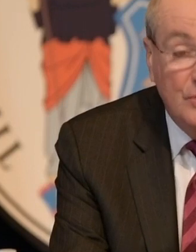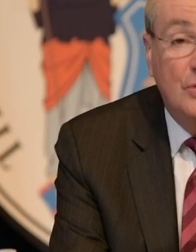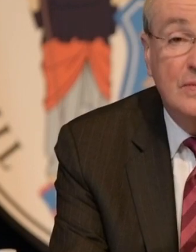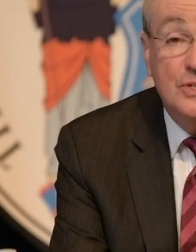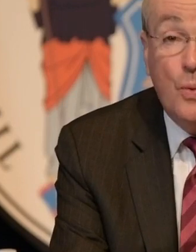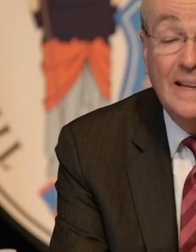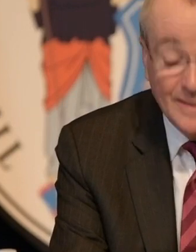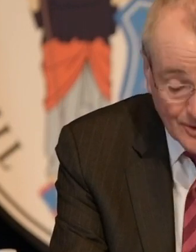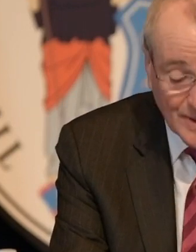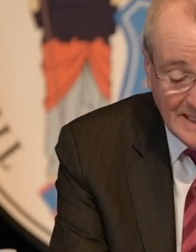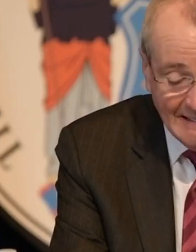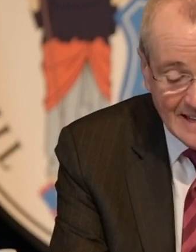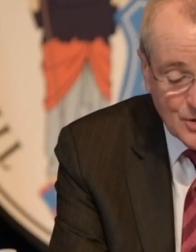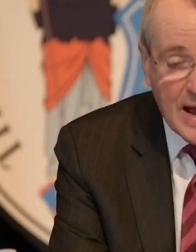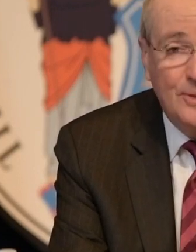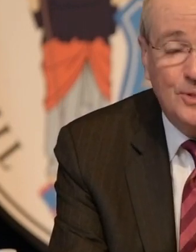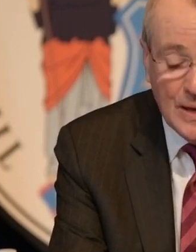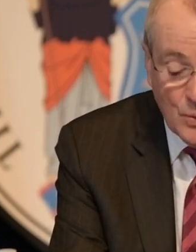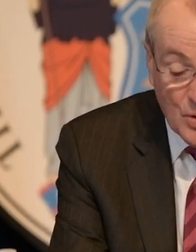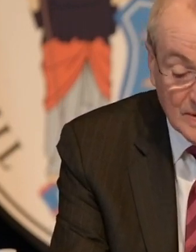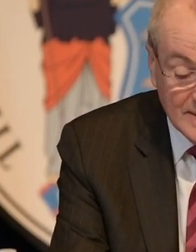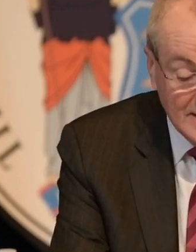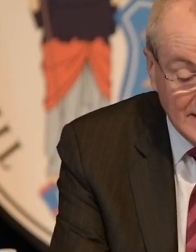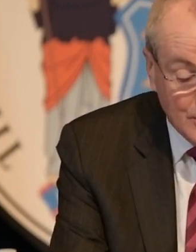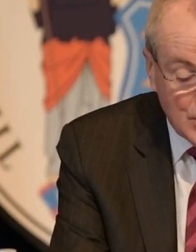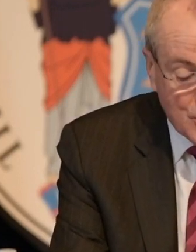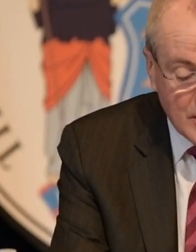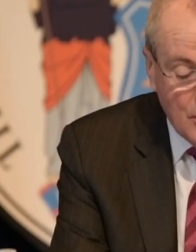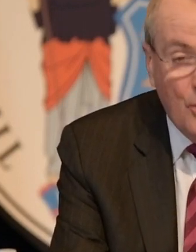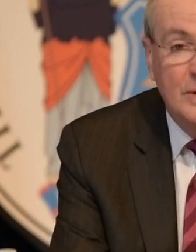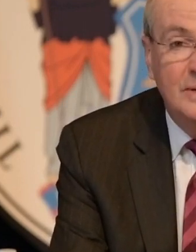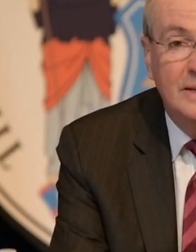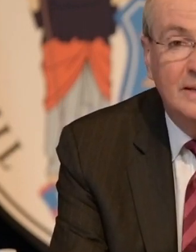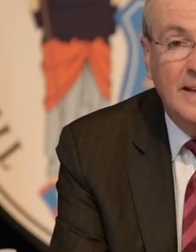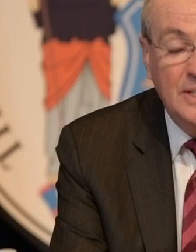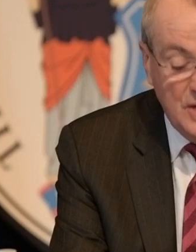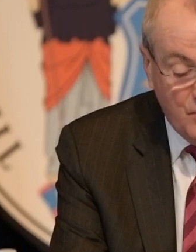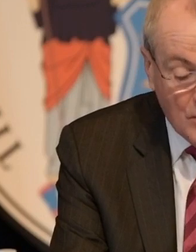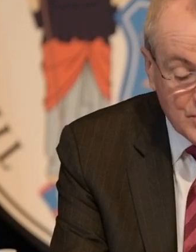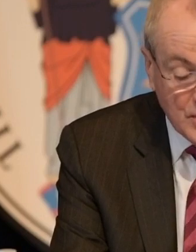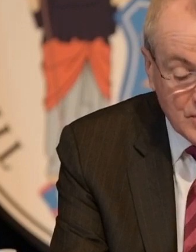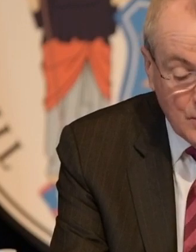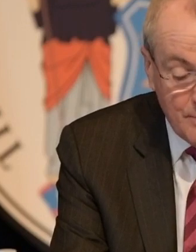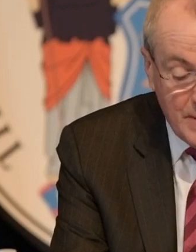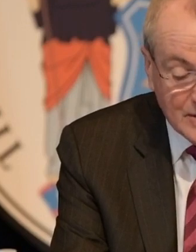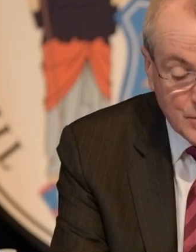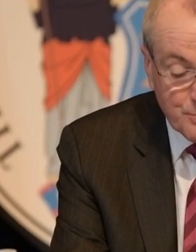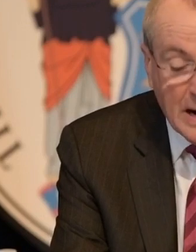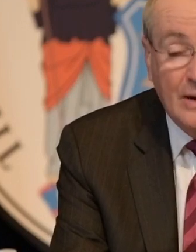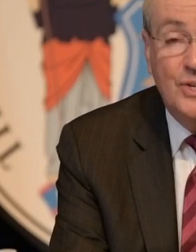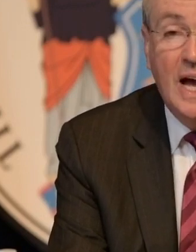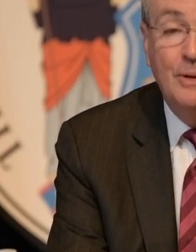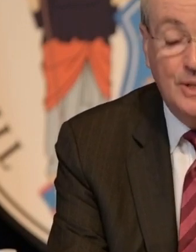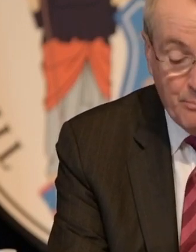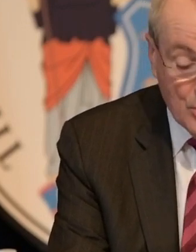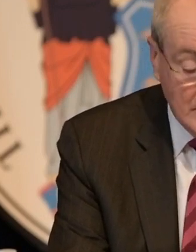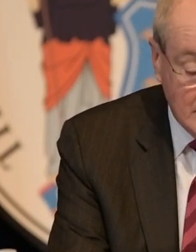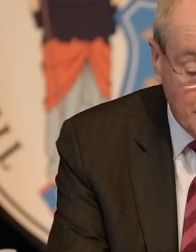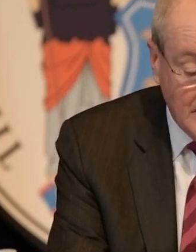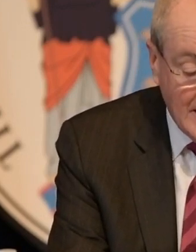years of service, quite literally traveled around the world. Returning home in 1946, he went back to his prior job